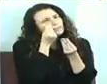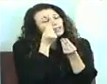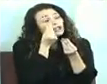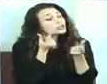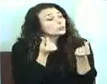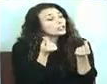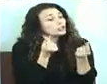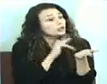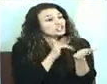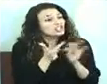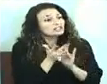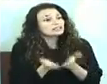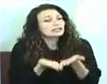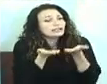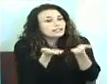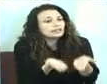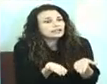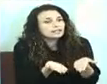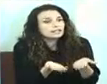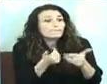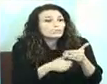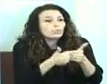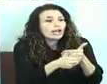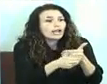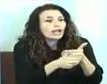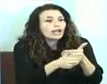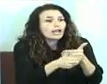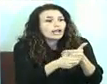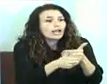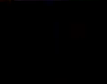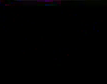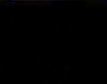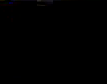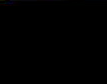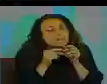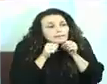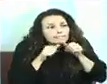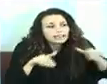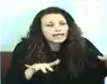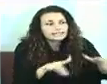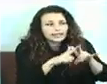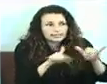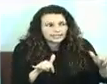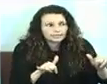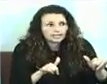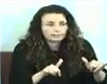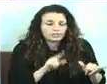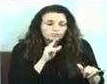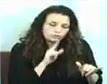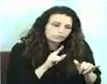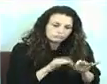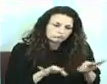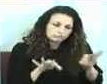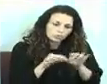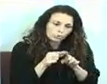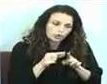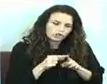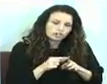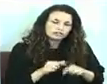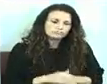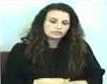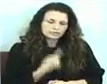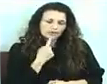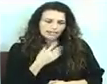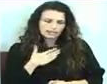giving thanks, he blessed it. And in profound words, he simply said, "This is my